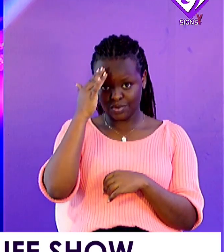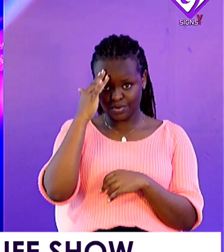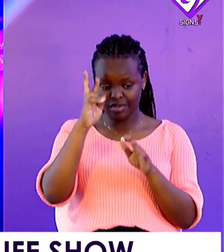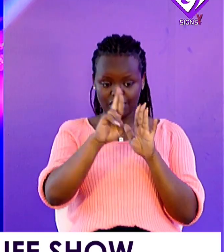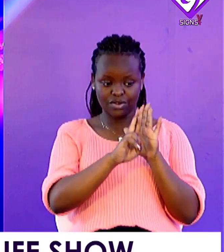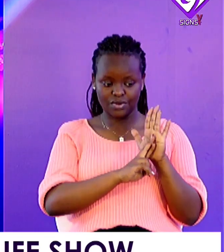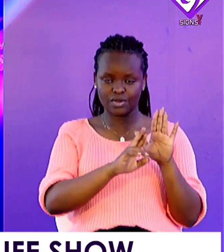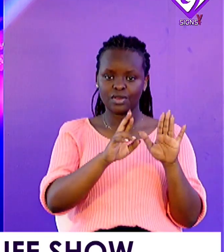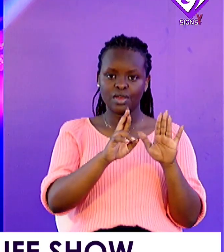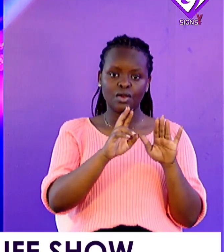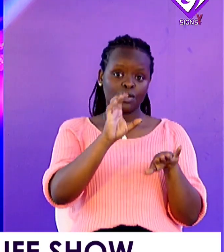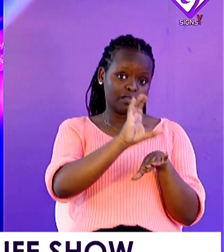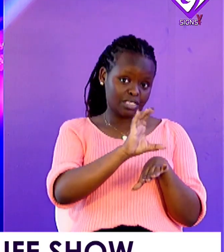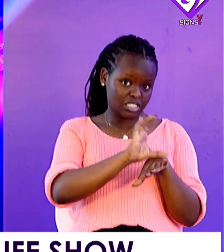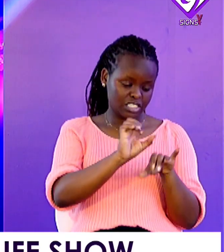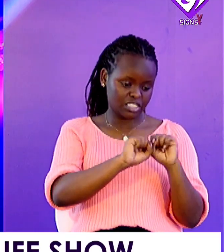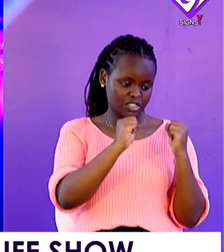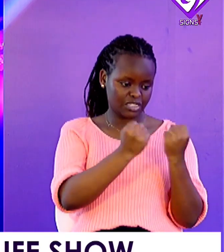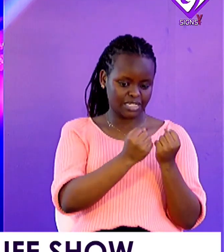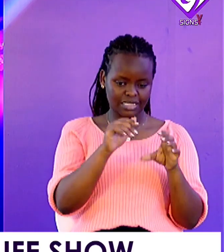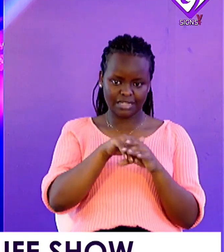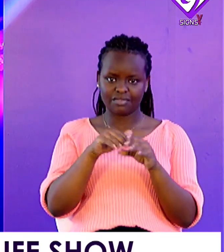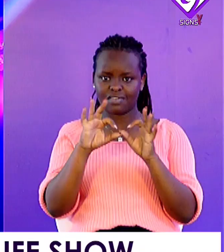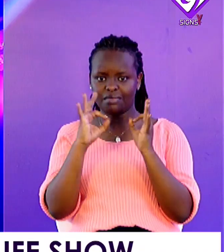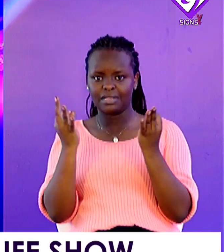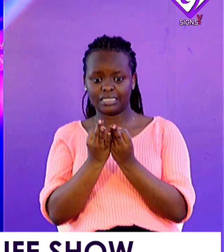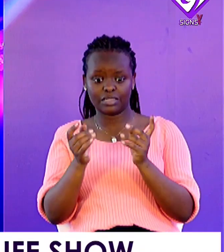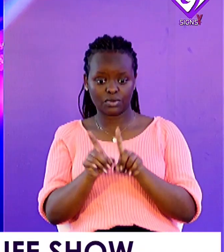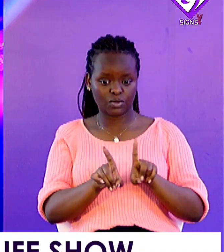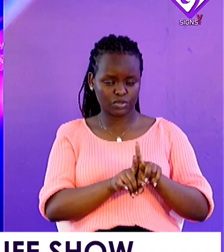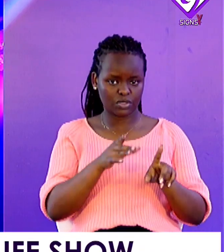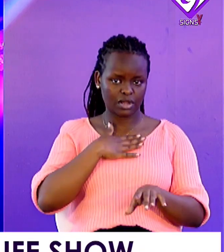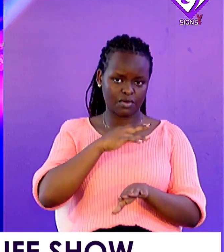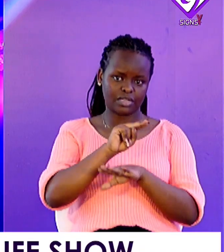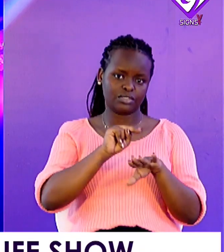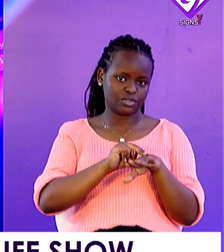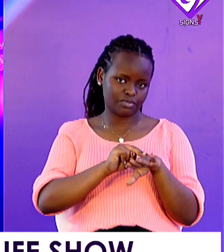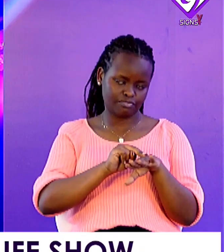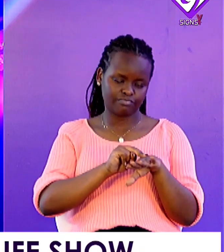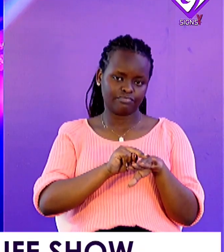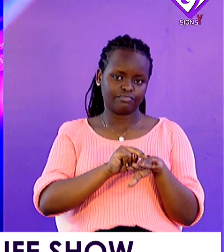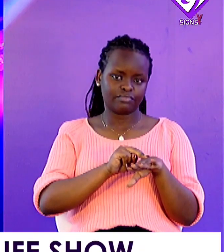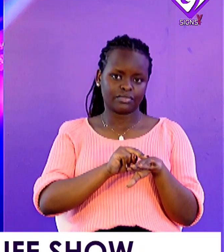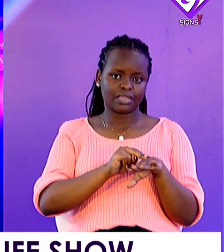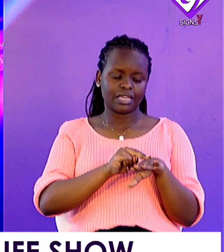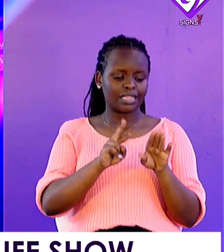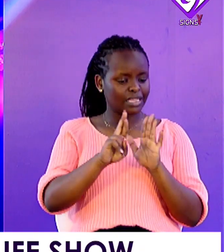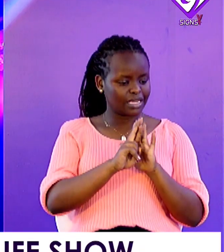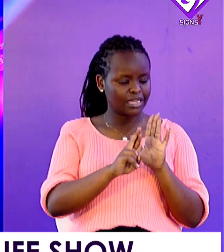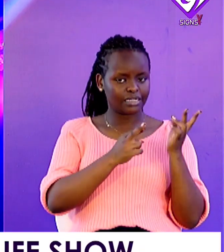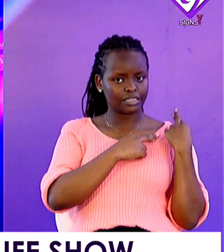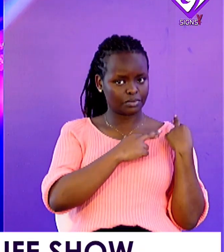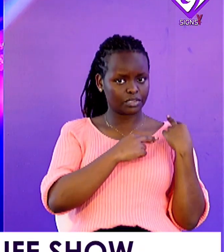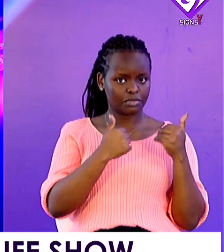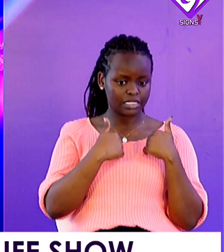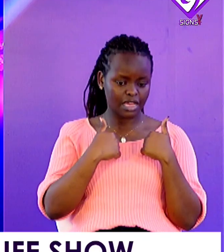the church in the society, in families, and also in our nation, the role they play on